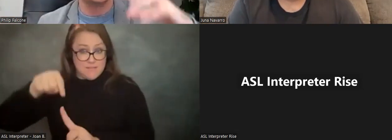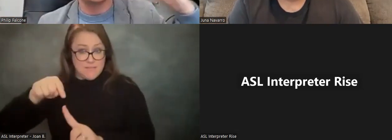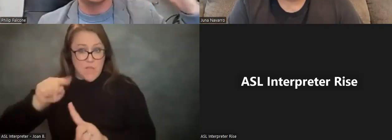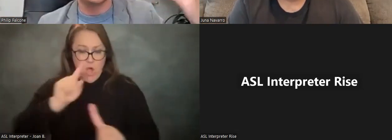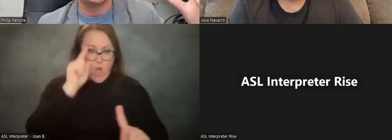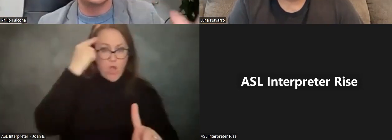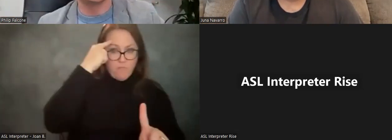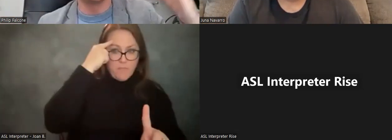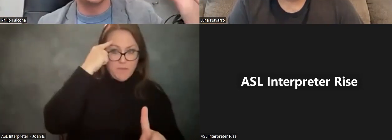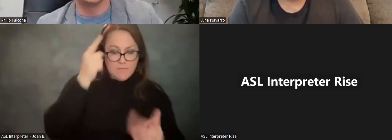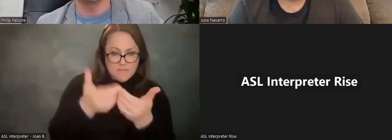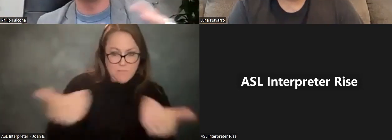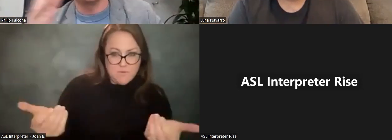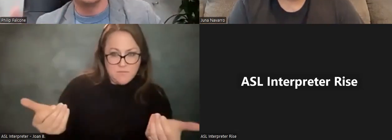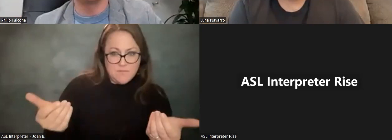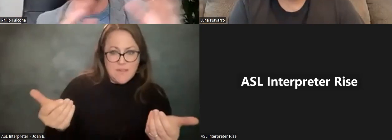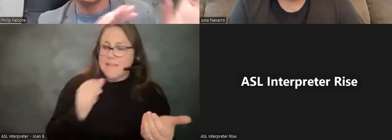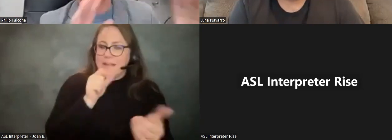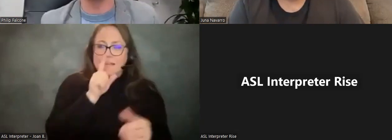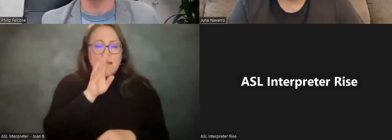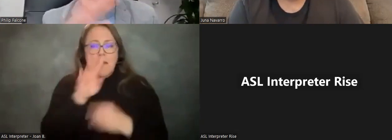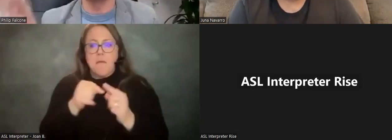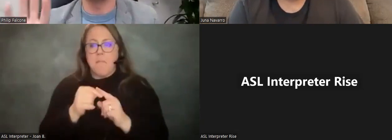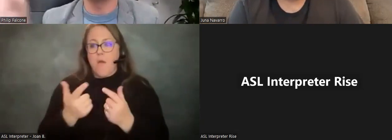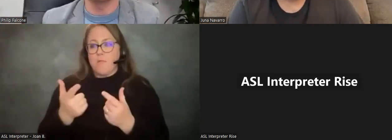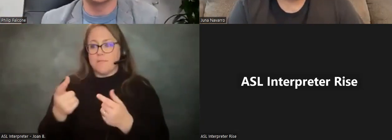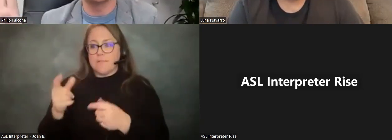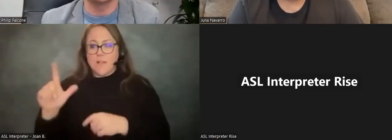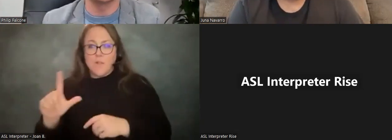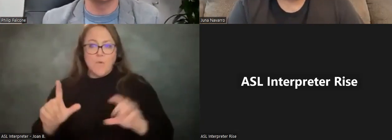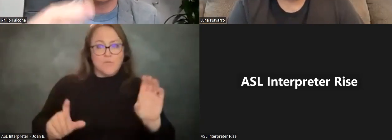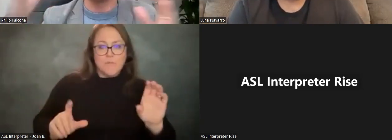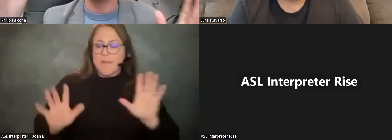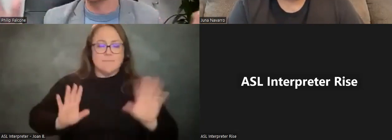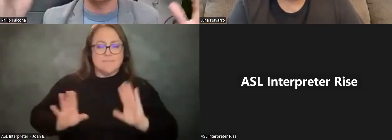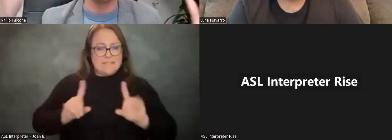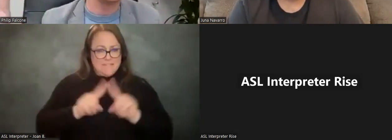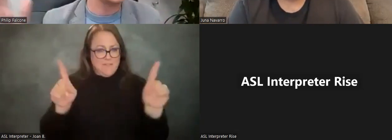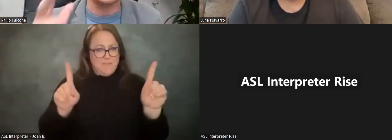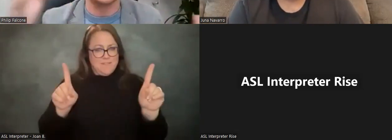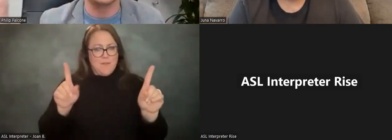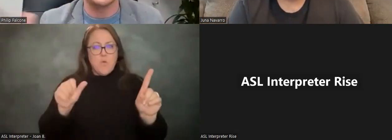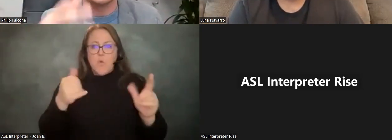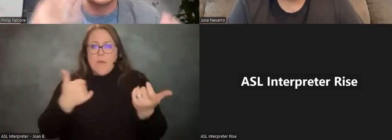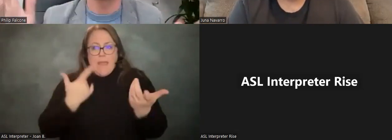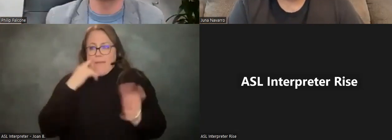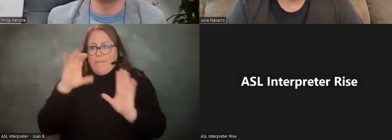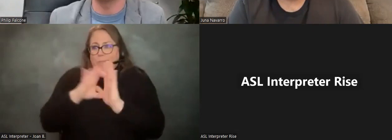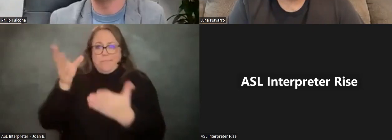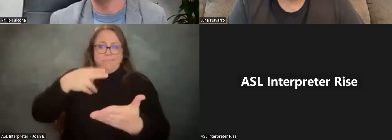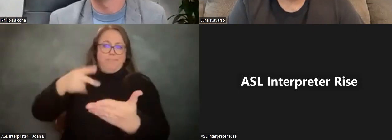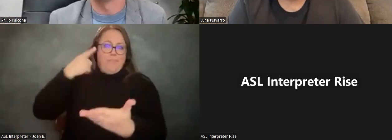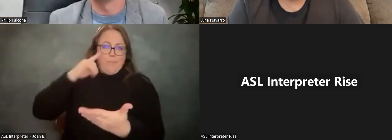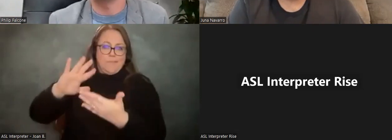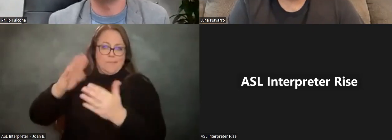be, liberal, conservative, whatever. That's different from, government. You could have a mural of a city hall, for example, or whatever it may